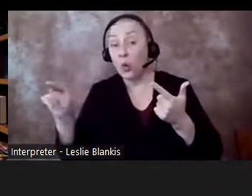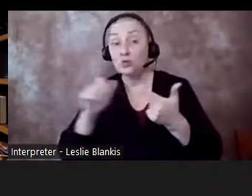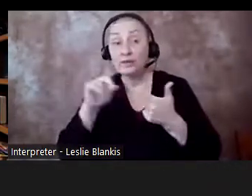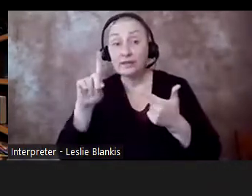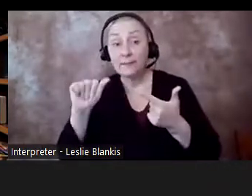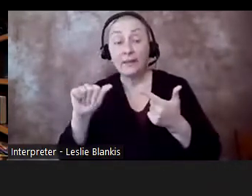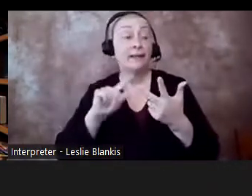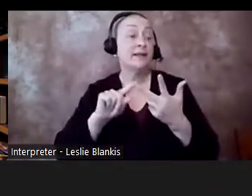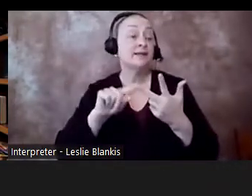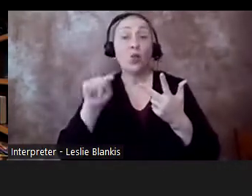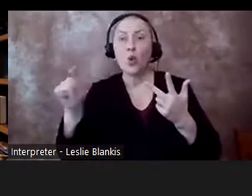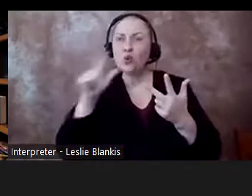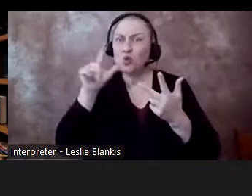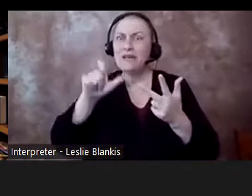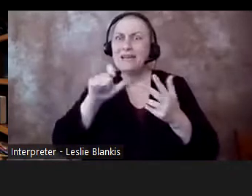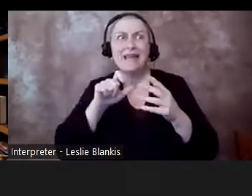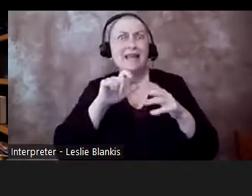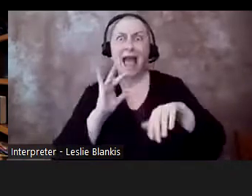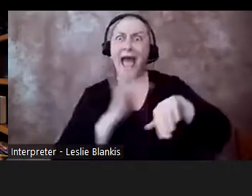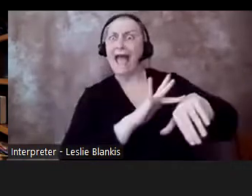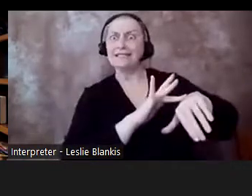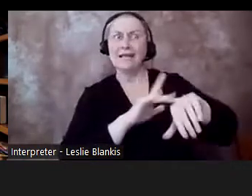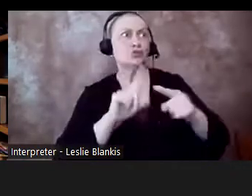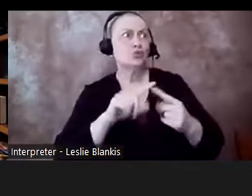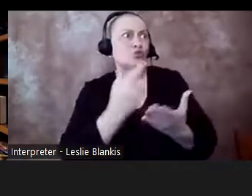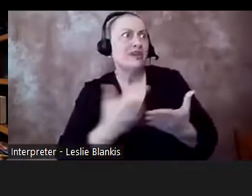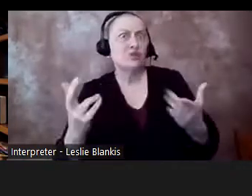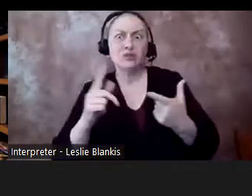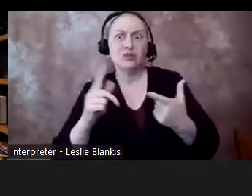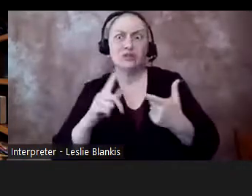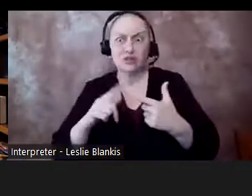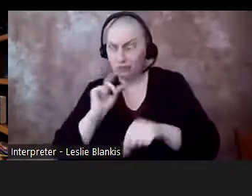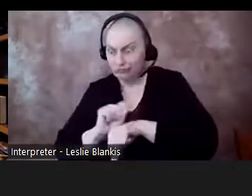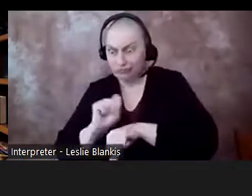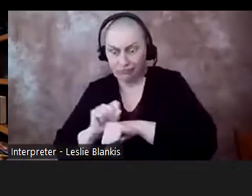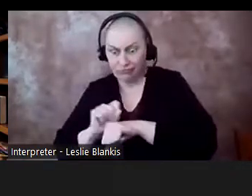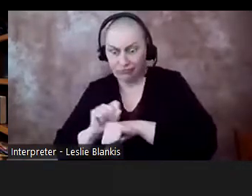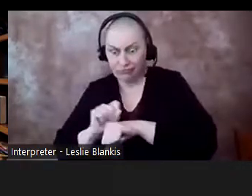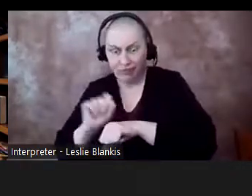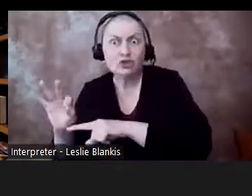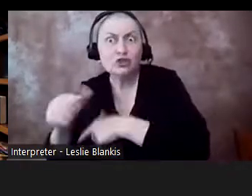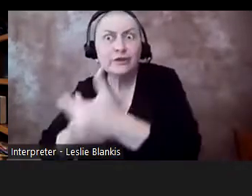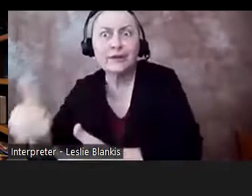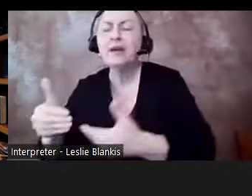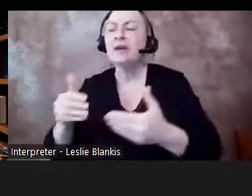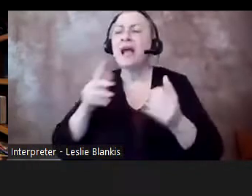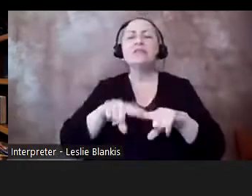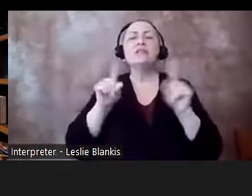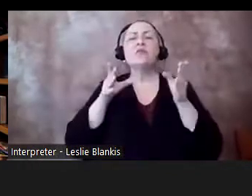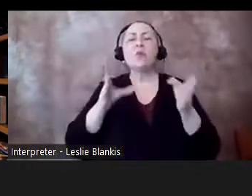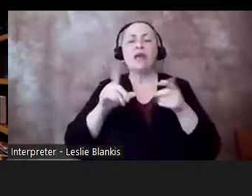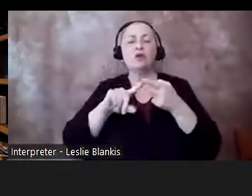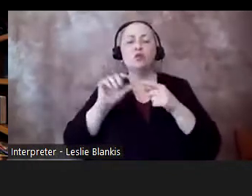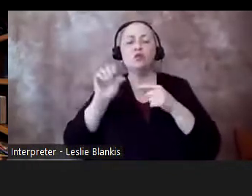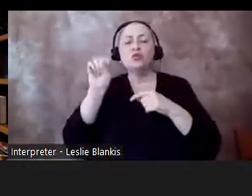function. Really neat opportunity, a different way of being able to provide information back